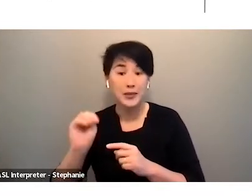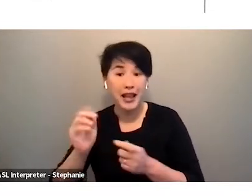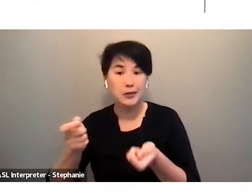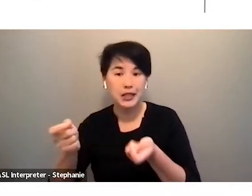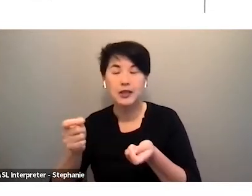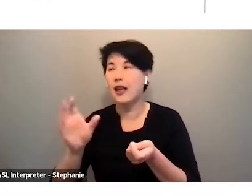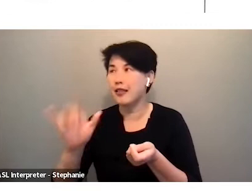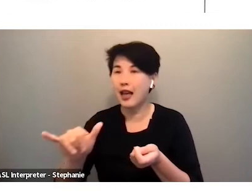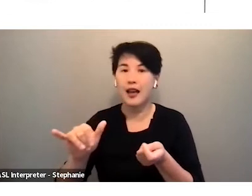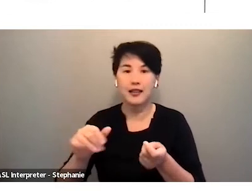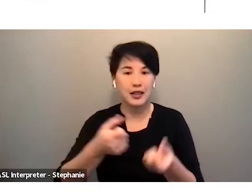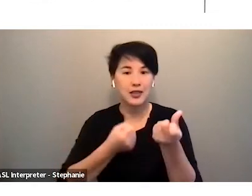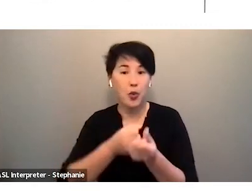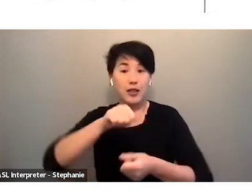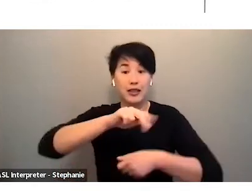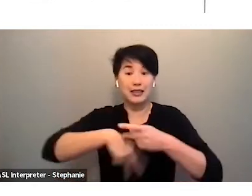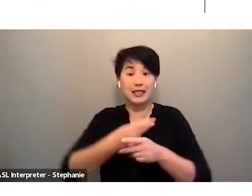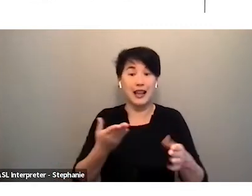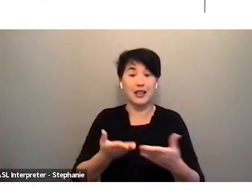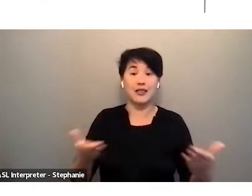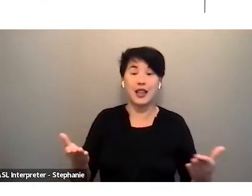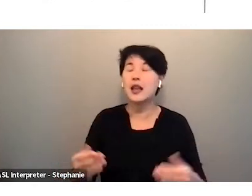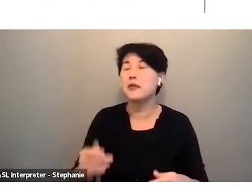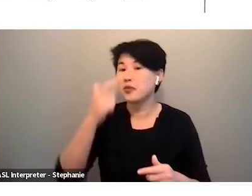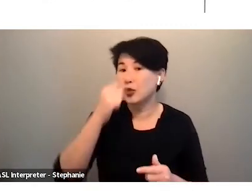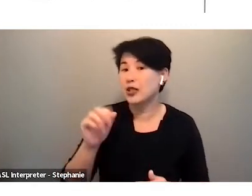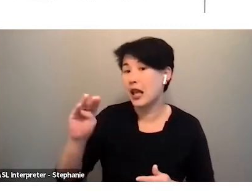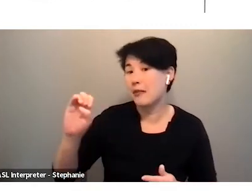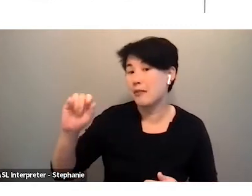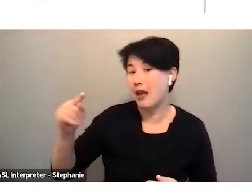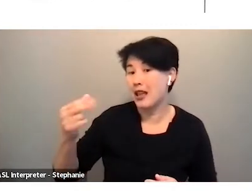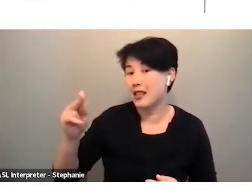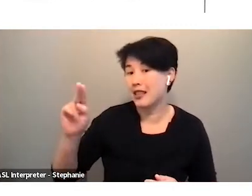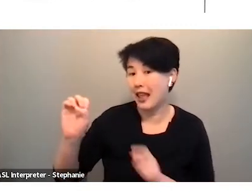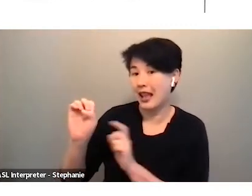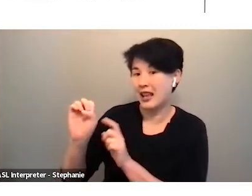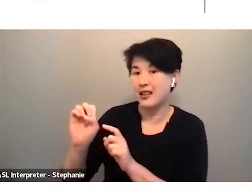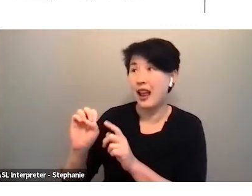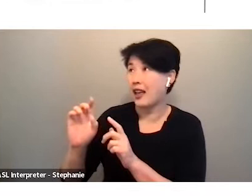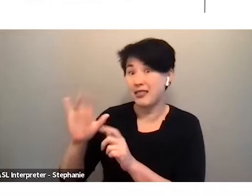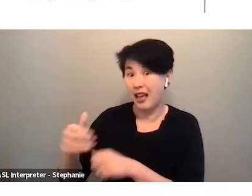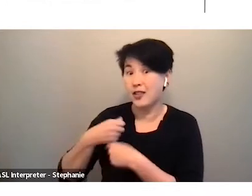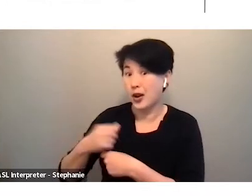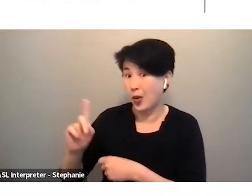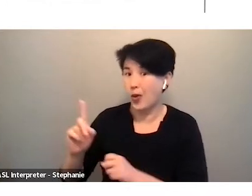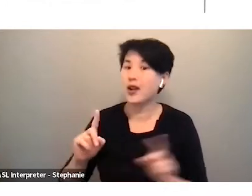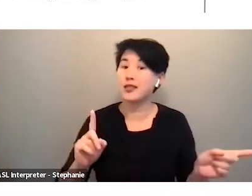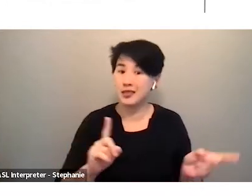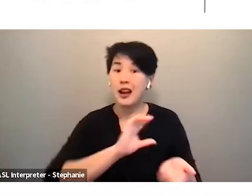support something like this. And what's interesting is that methane, which is produced at landfills, can actually be used through